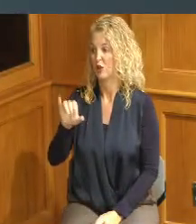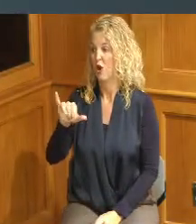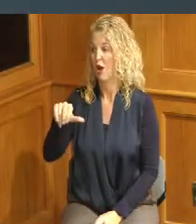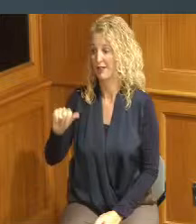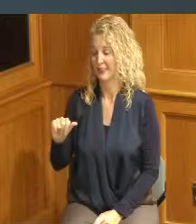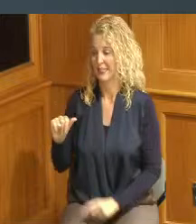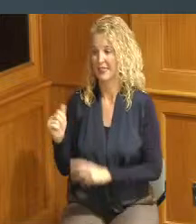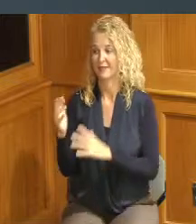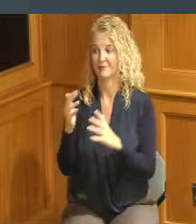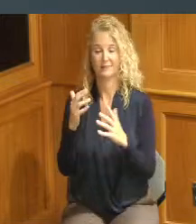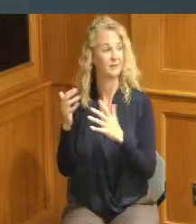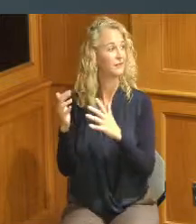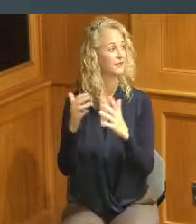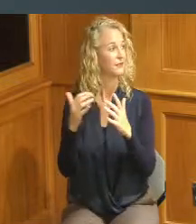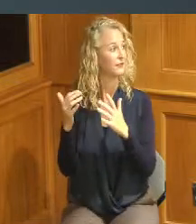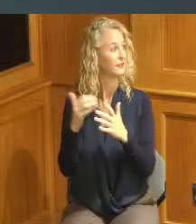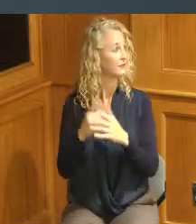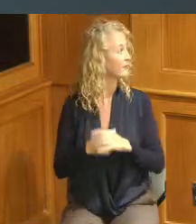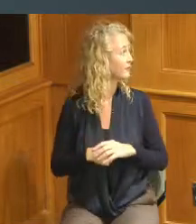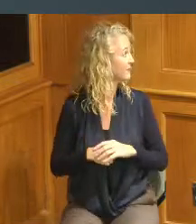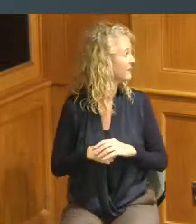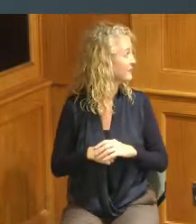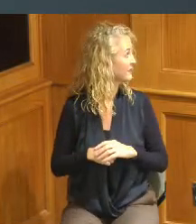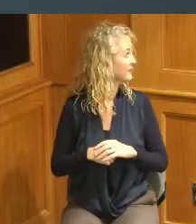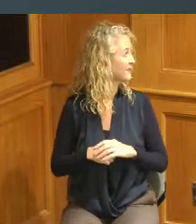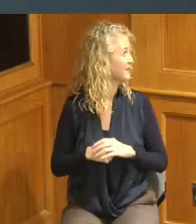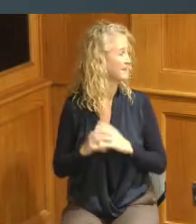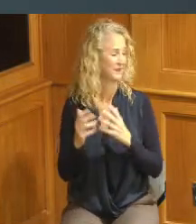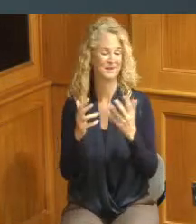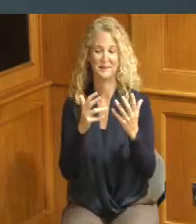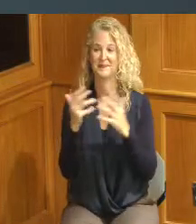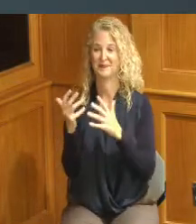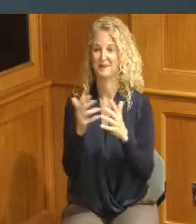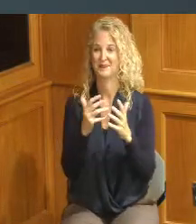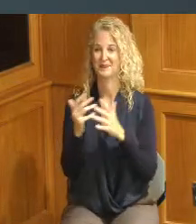nurse care manager at UC Health.